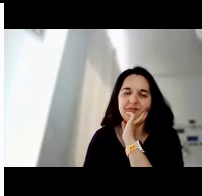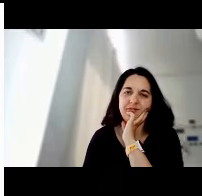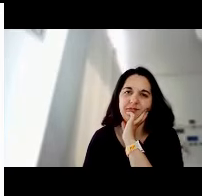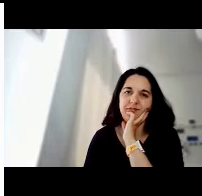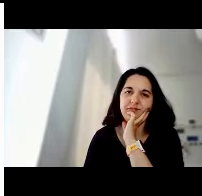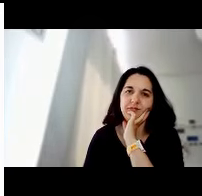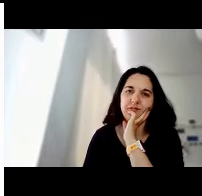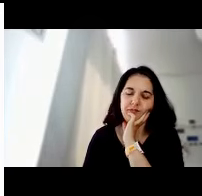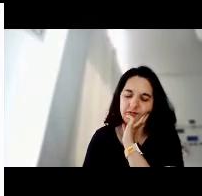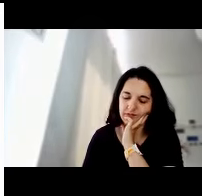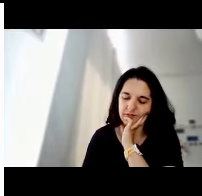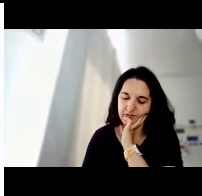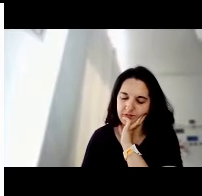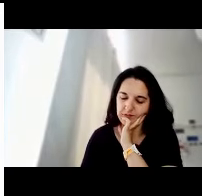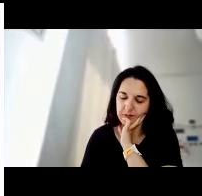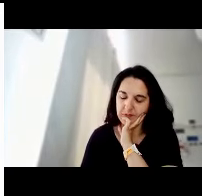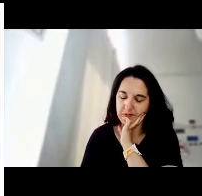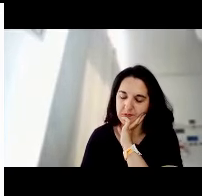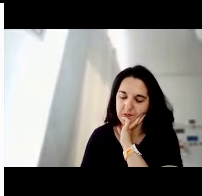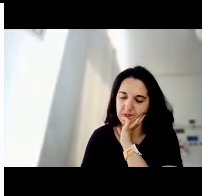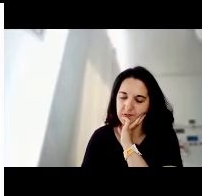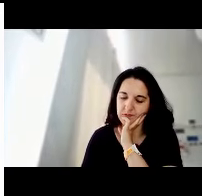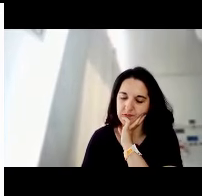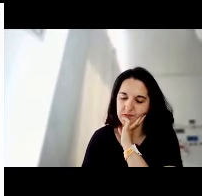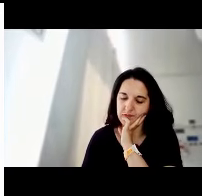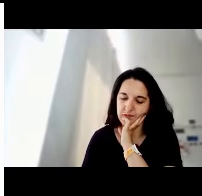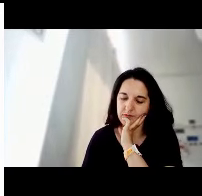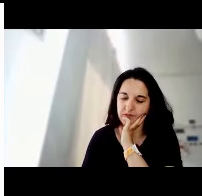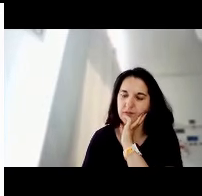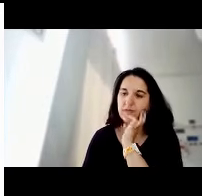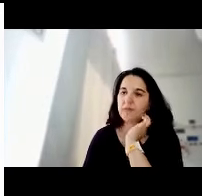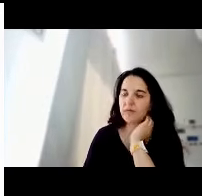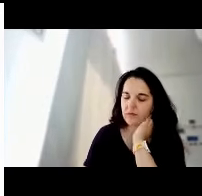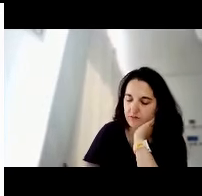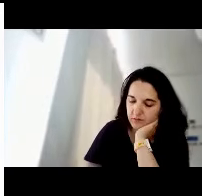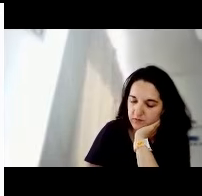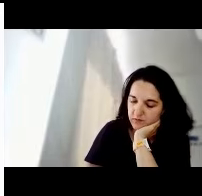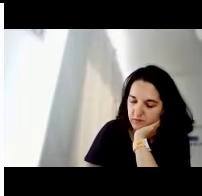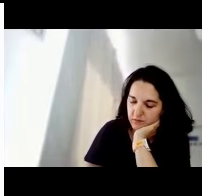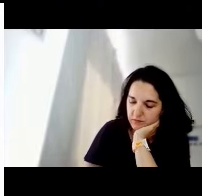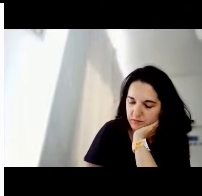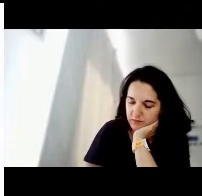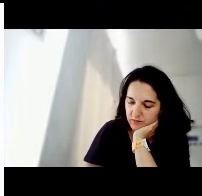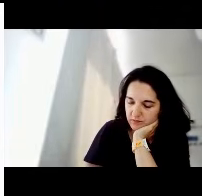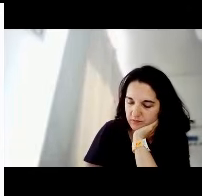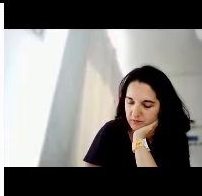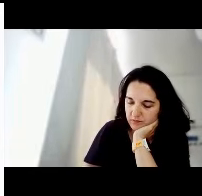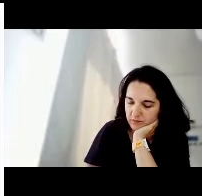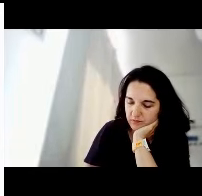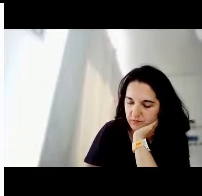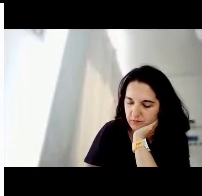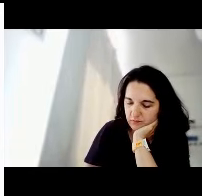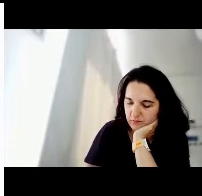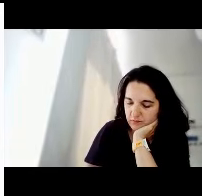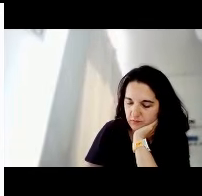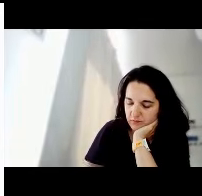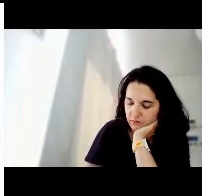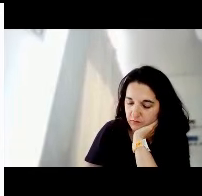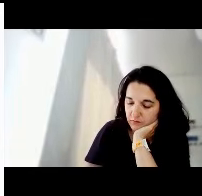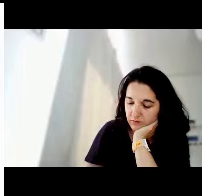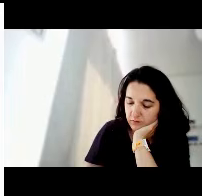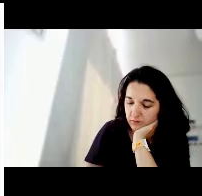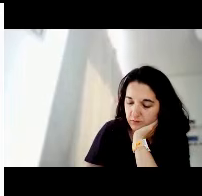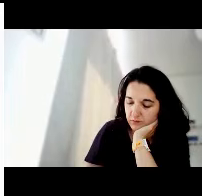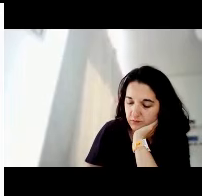This idea that a target group is kind of numerically overrepresented. So when compared to something like the census, there are too